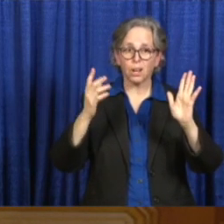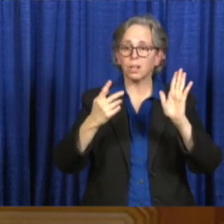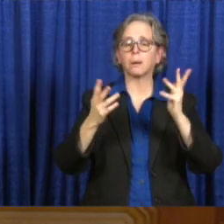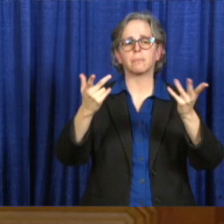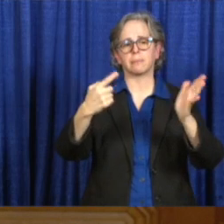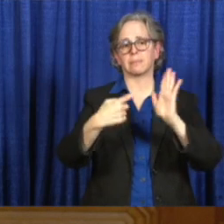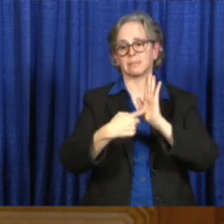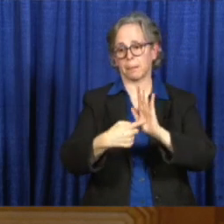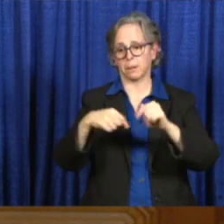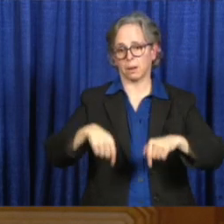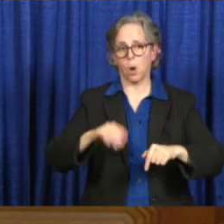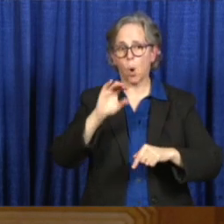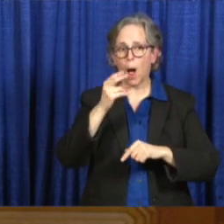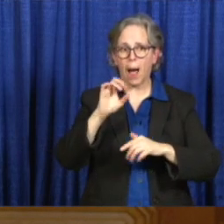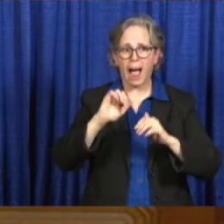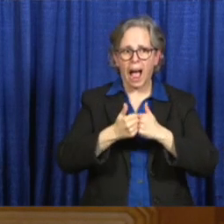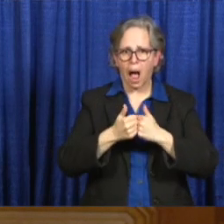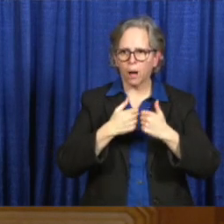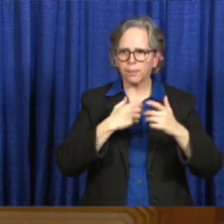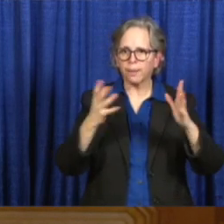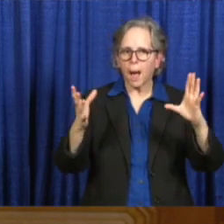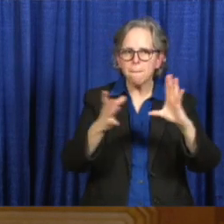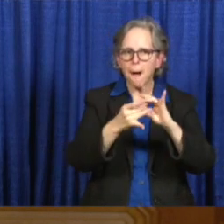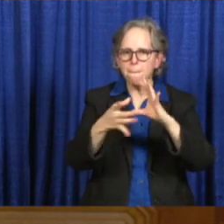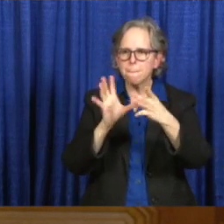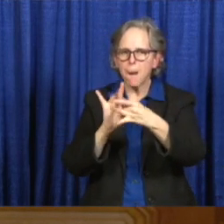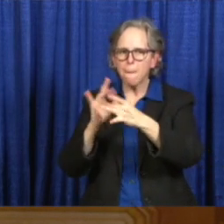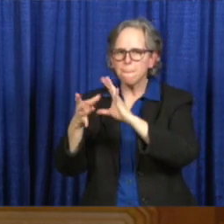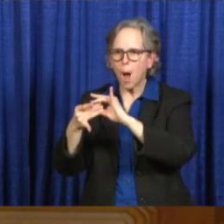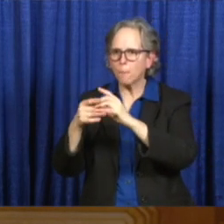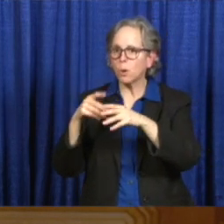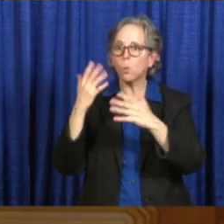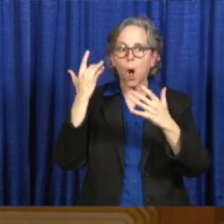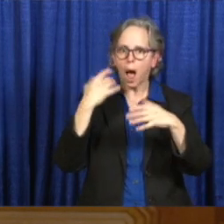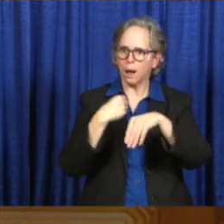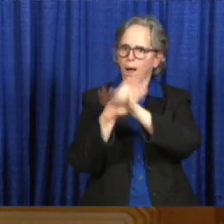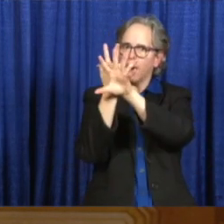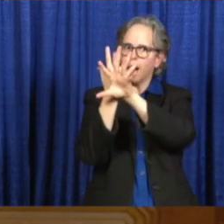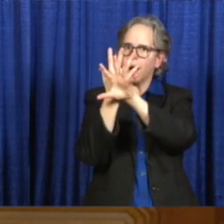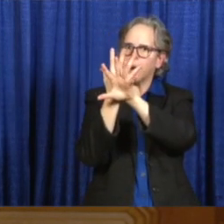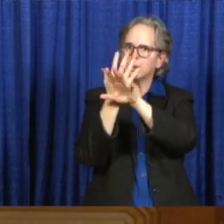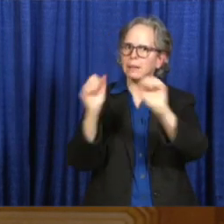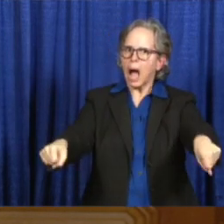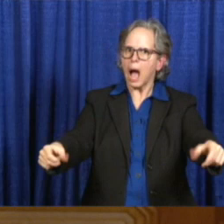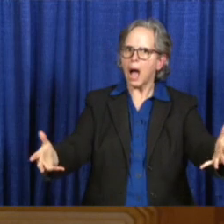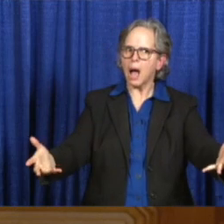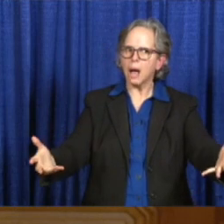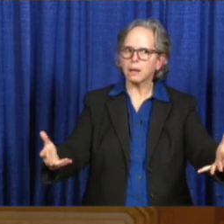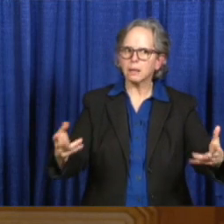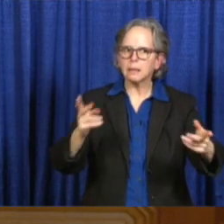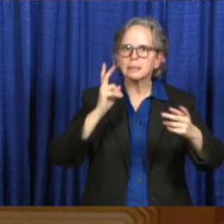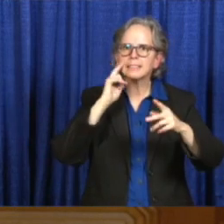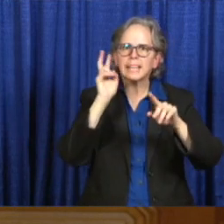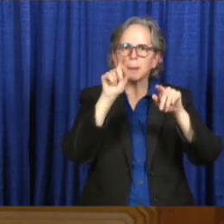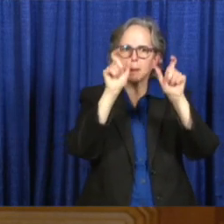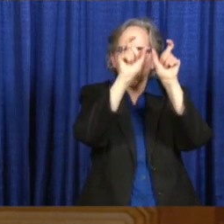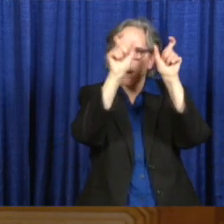bringing people together on their day of worship. They can do it remotely. They're doing it